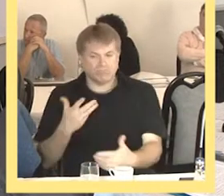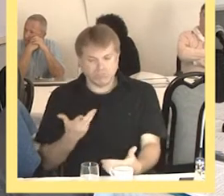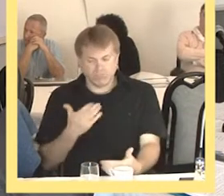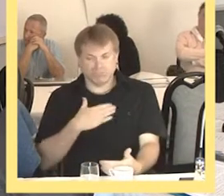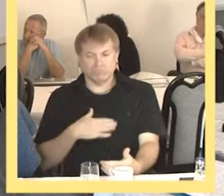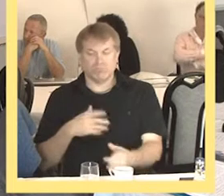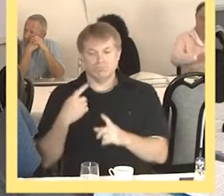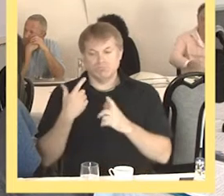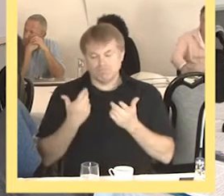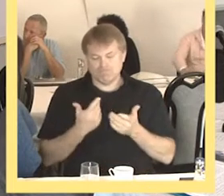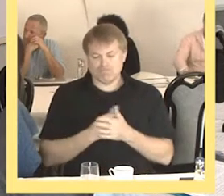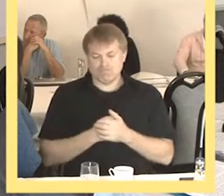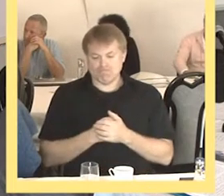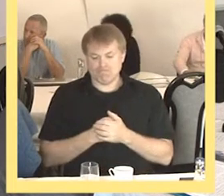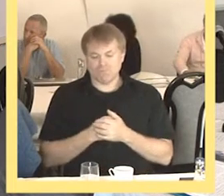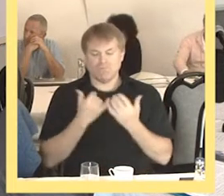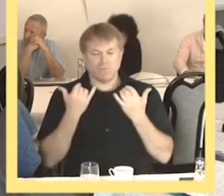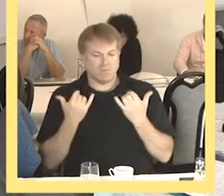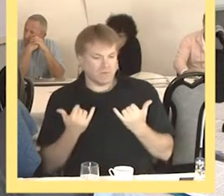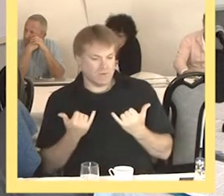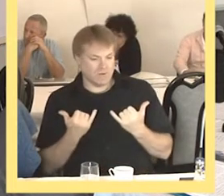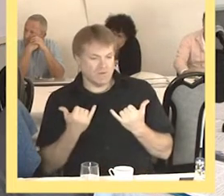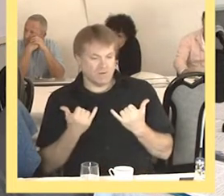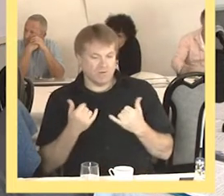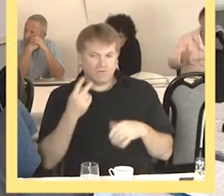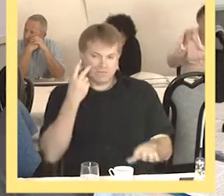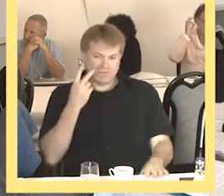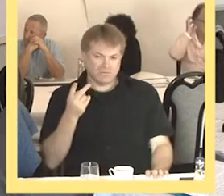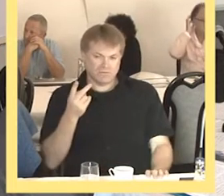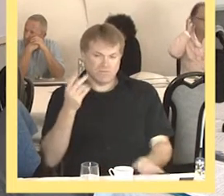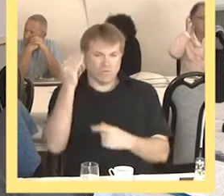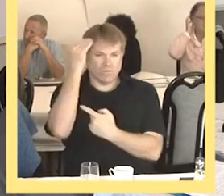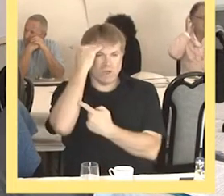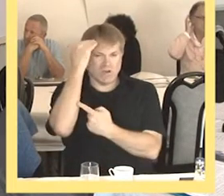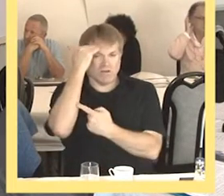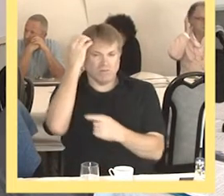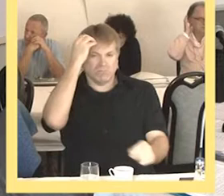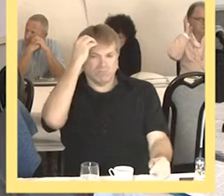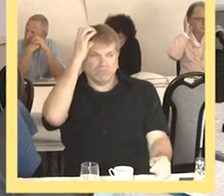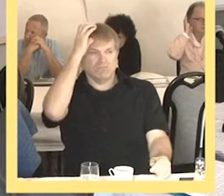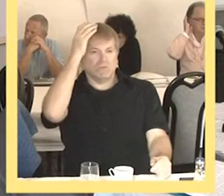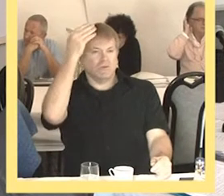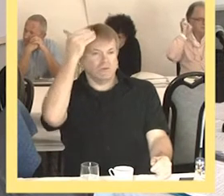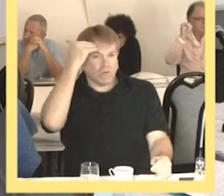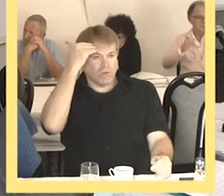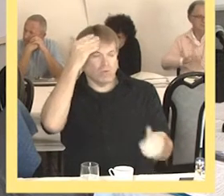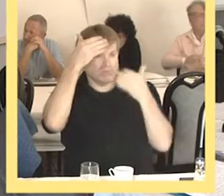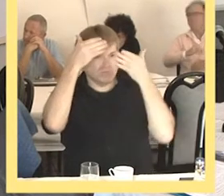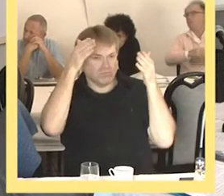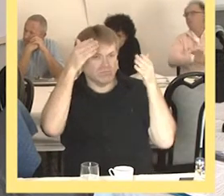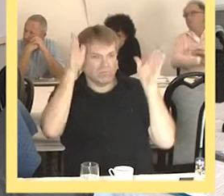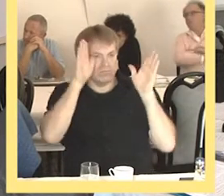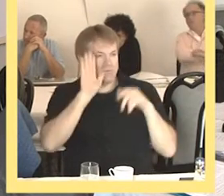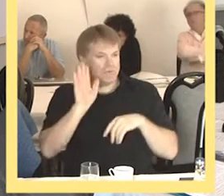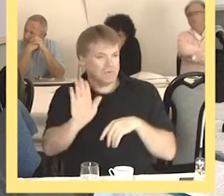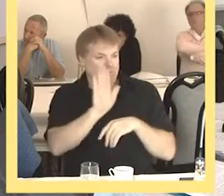conference now. We were talking about, very important about awareness, really to be aware of the needs of people, really to